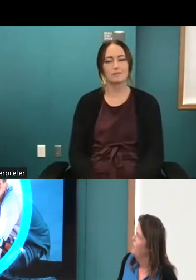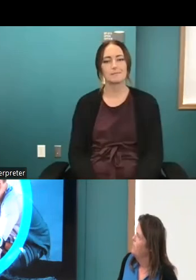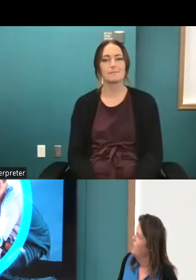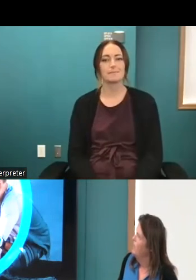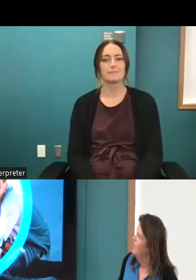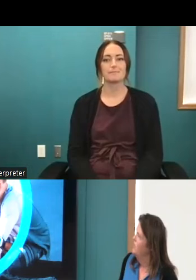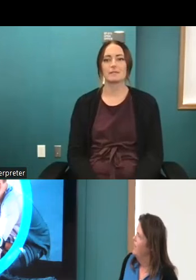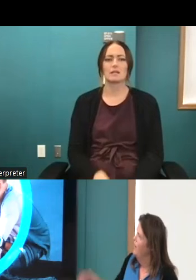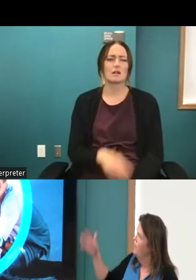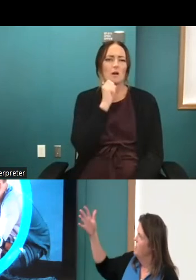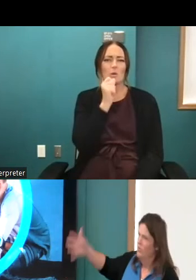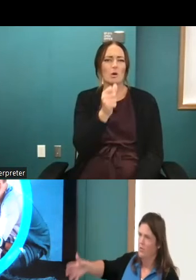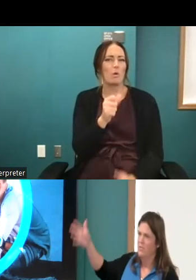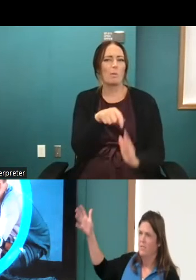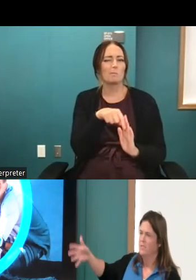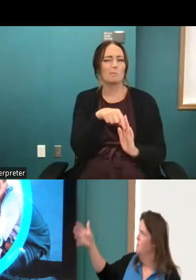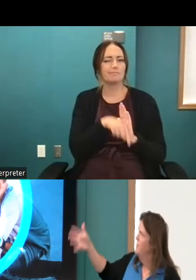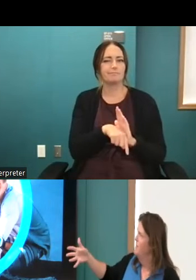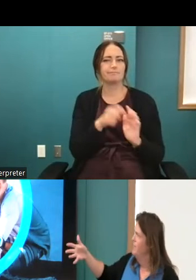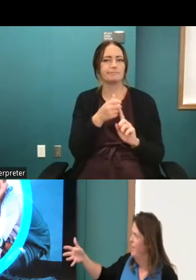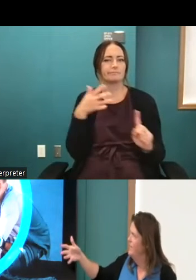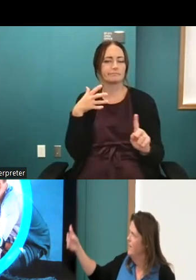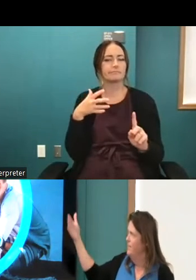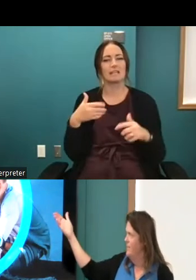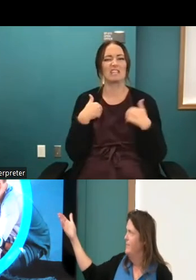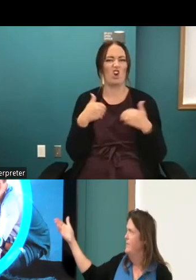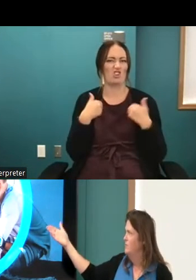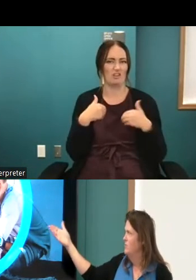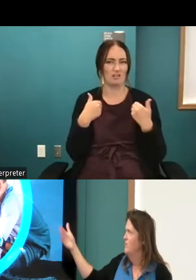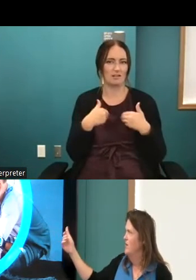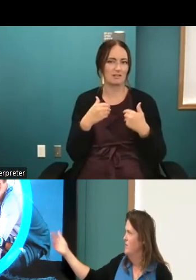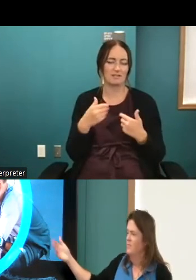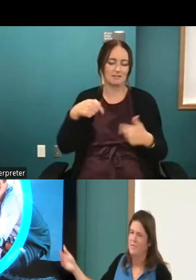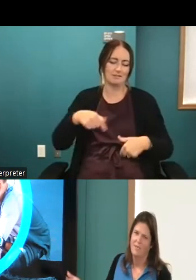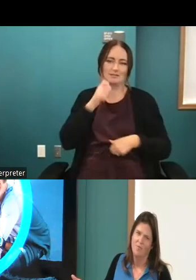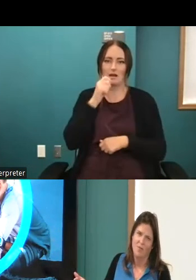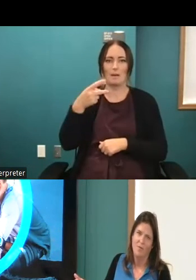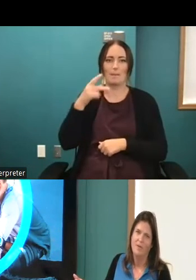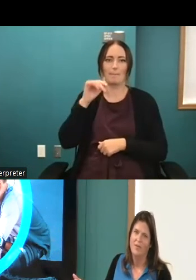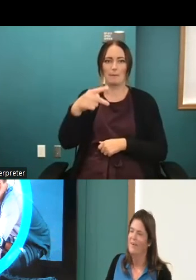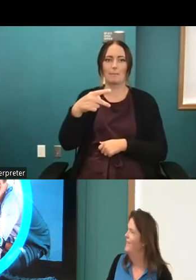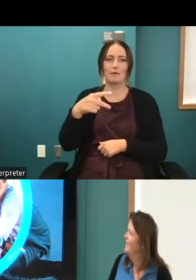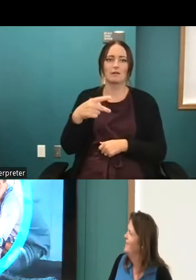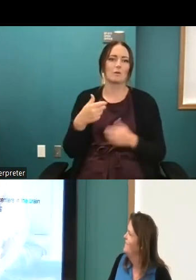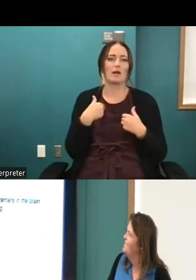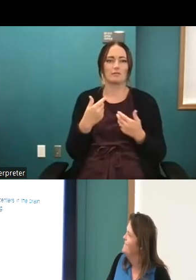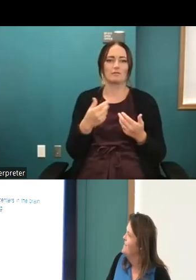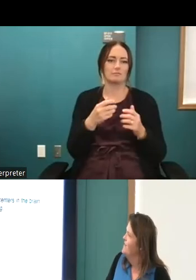Okay. We won't talk much about the younger since this isn't PIP, but the Baby Beats tools for toddlers in listening room, you can